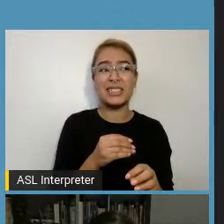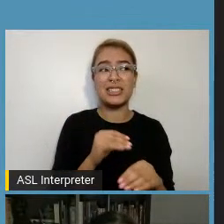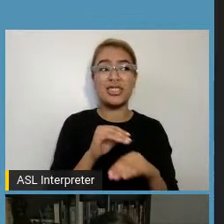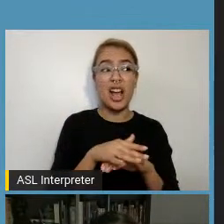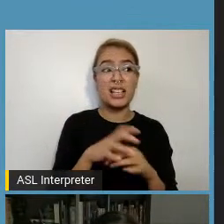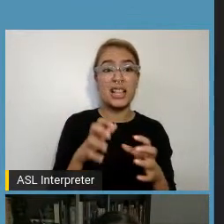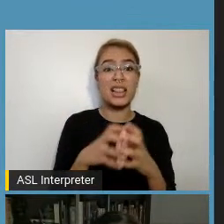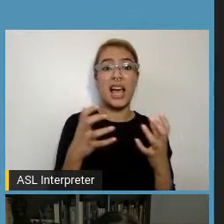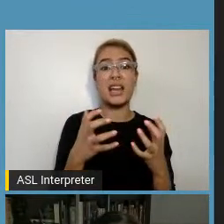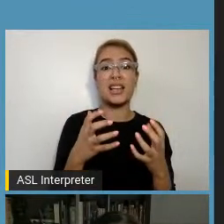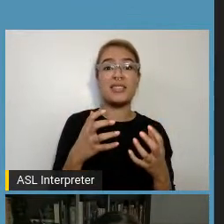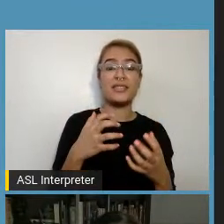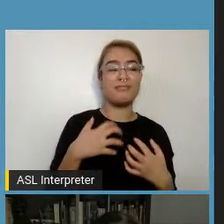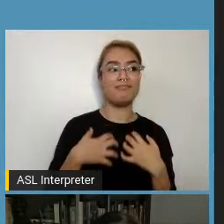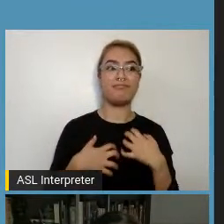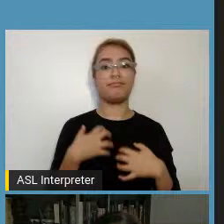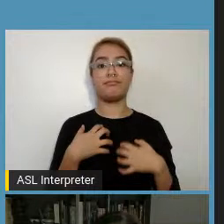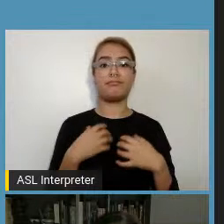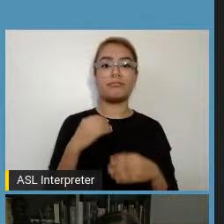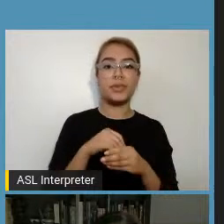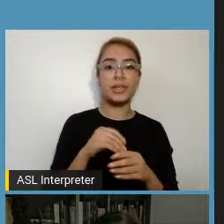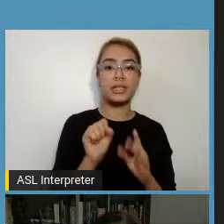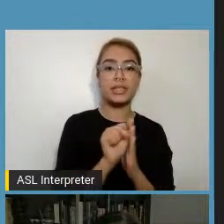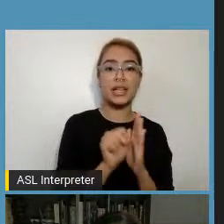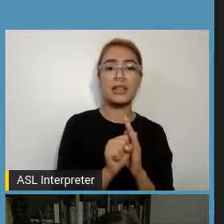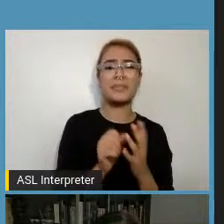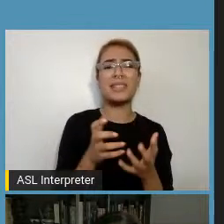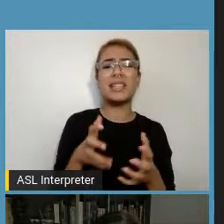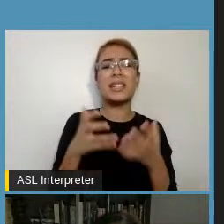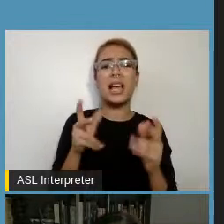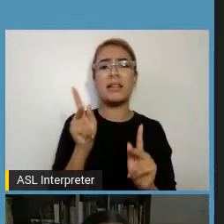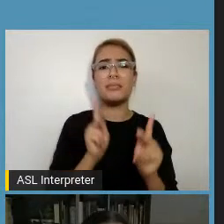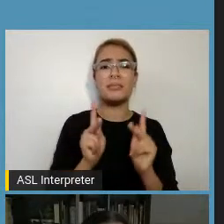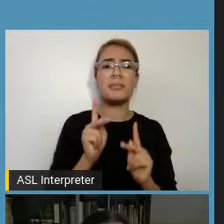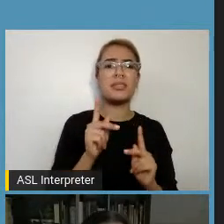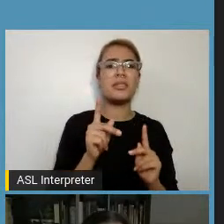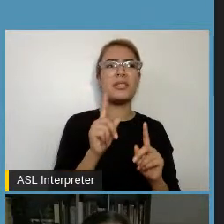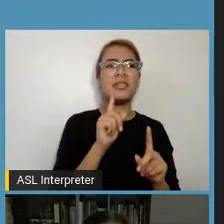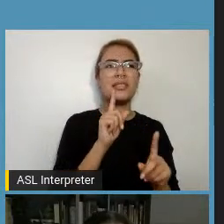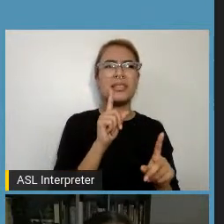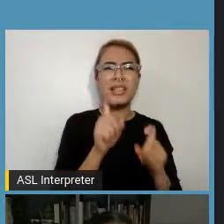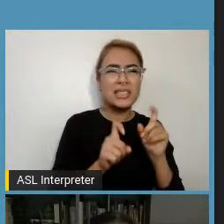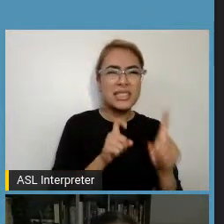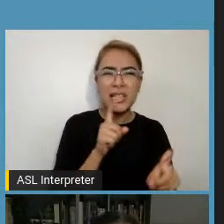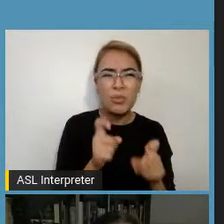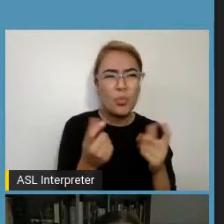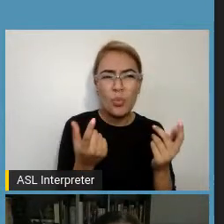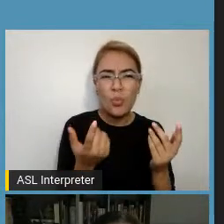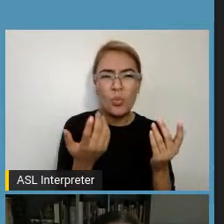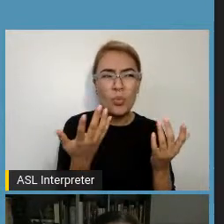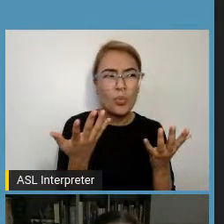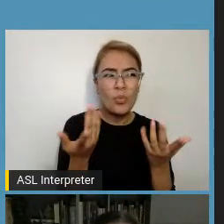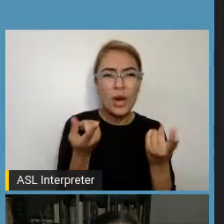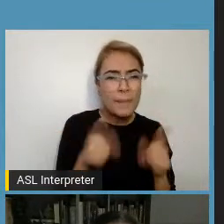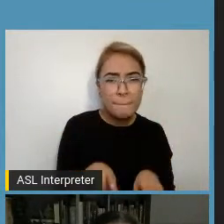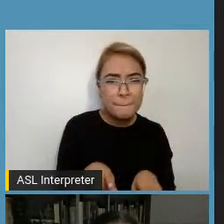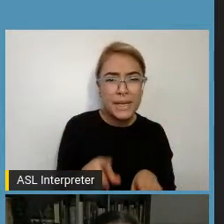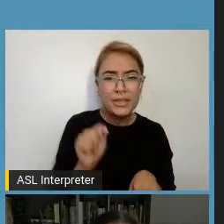the state, because there's a lot of people asking questions about what happened to this tribe.